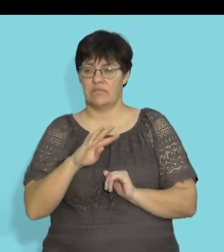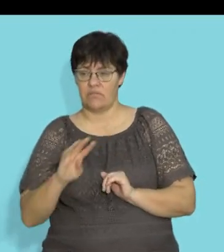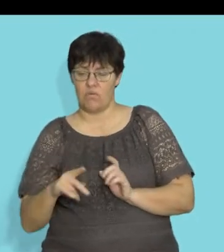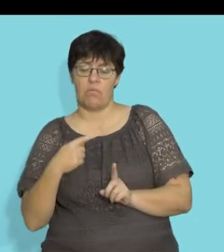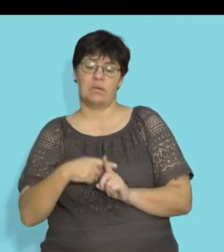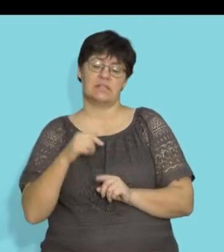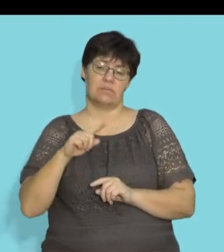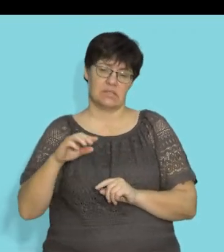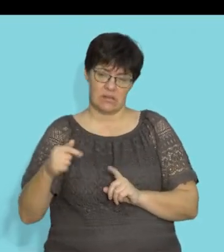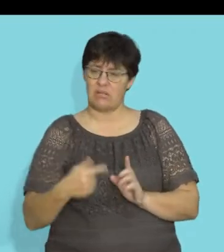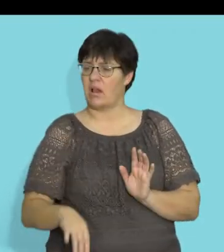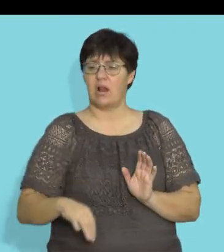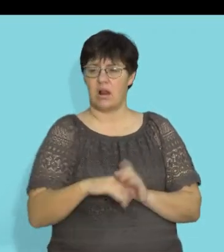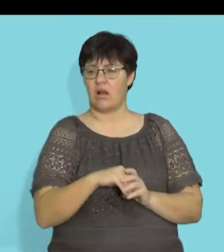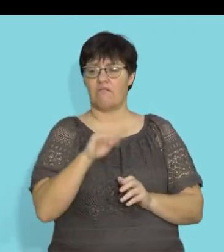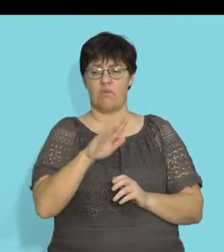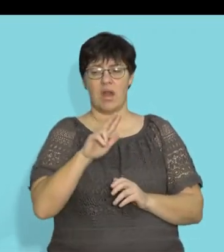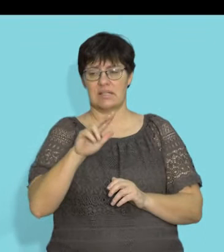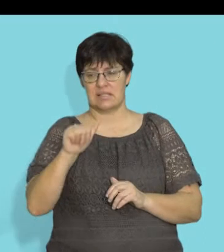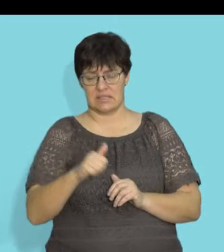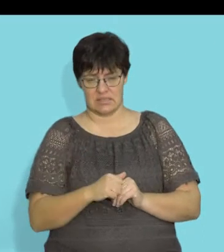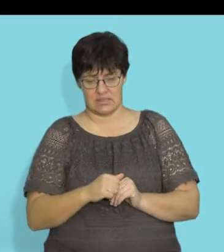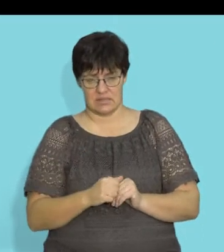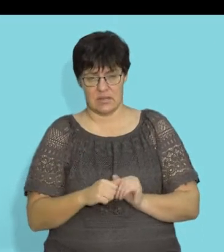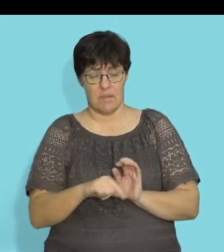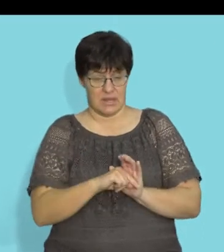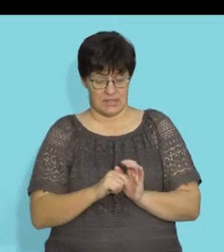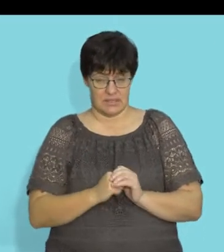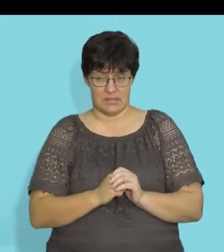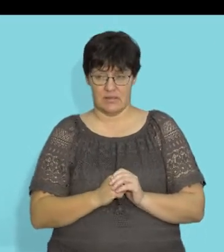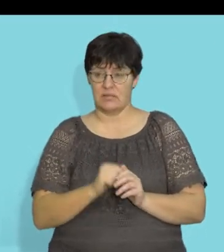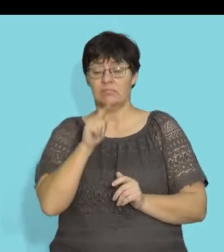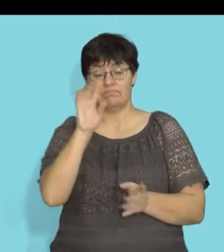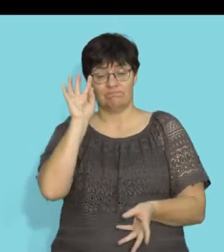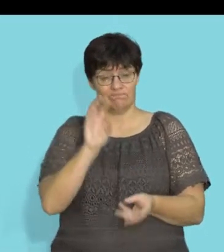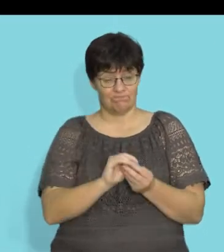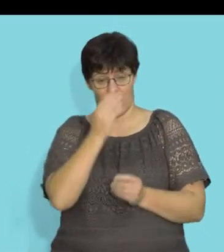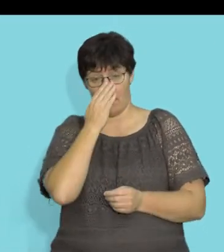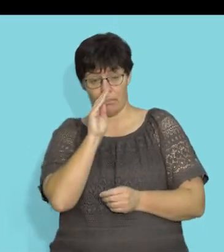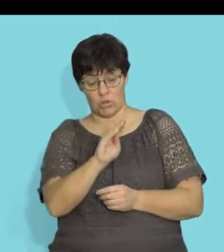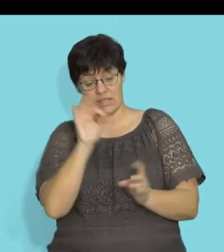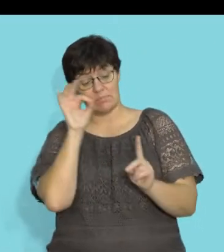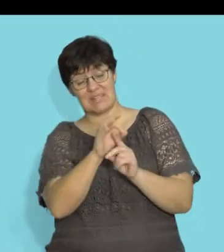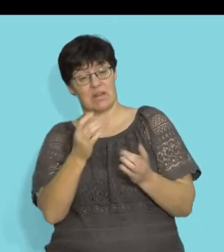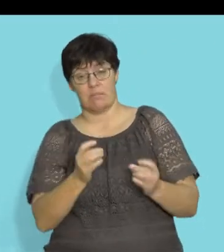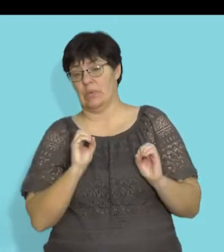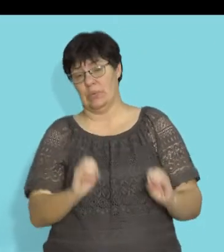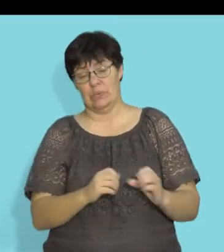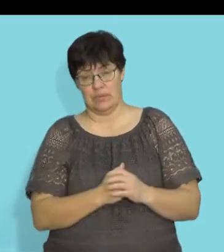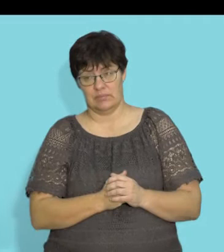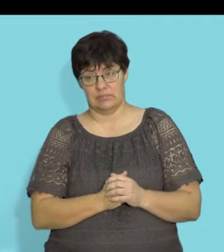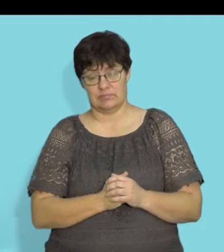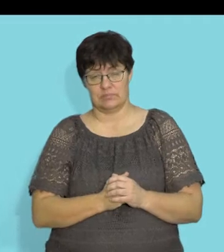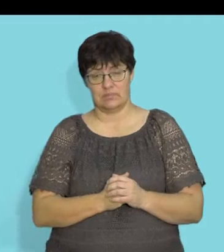up to plus 486, or minus 486. This sum is not approaching a specific